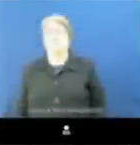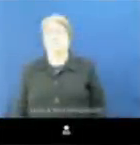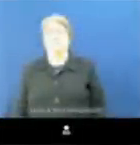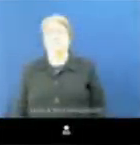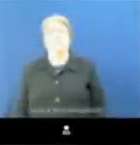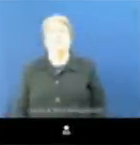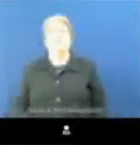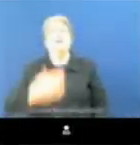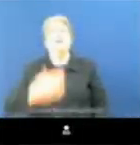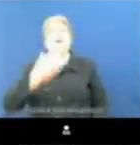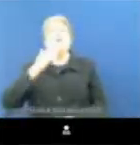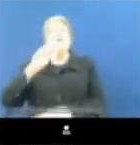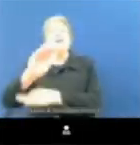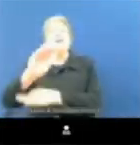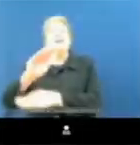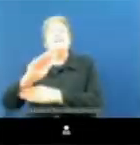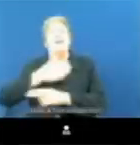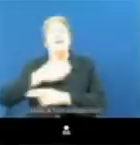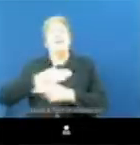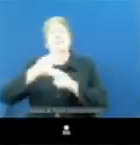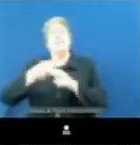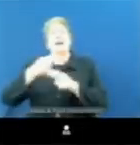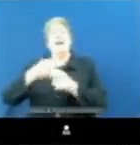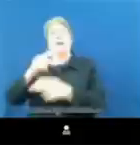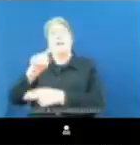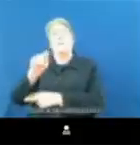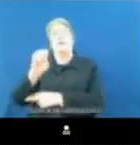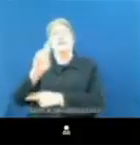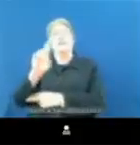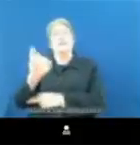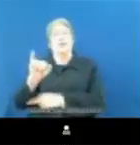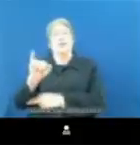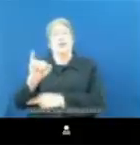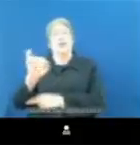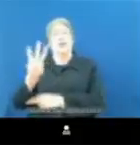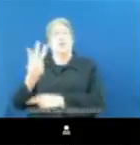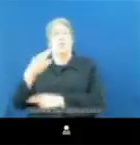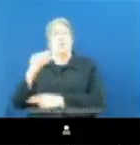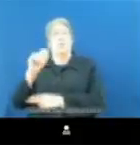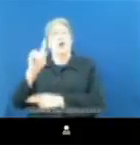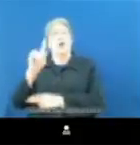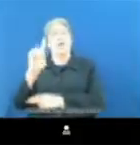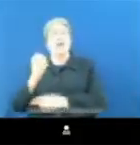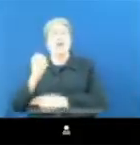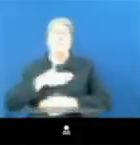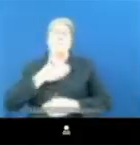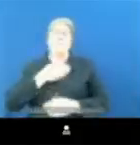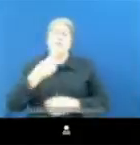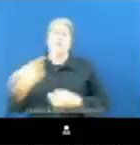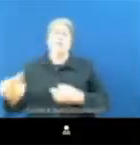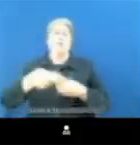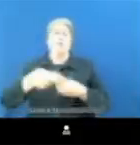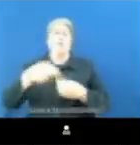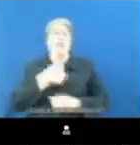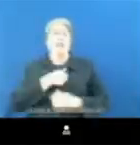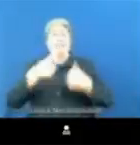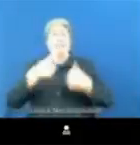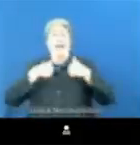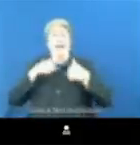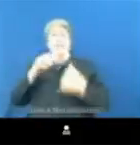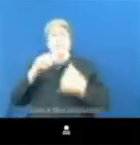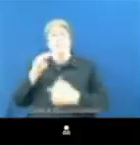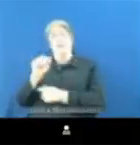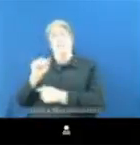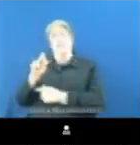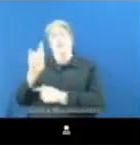Good evening. My name is Carrie White, and I'm very glad that you've joined us. I am the Marie Program Coordinator, and